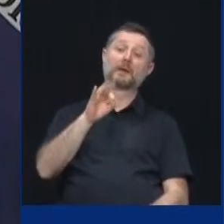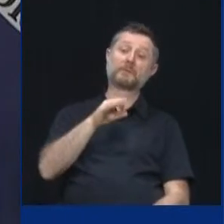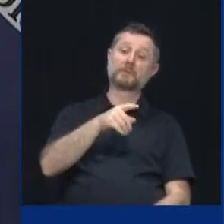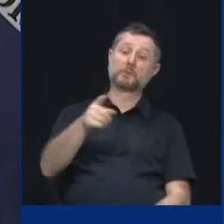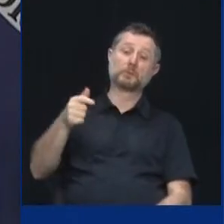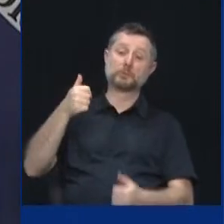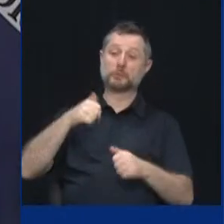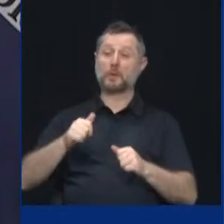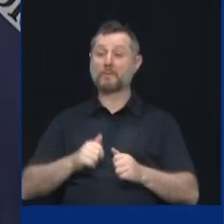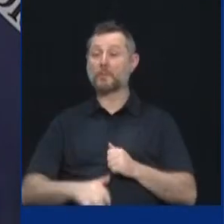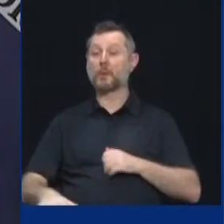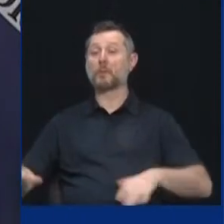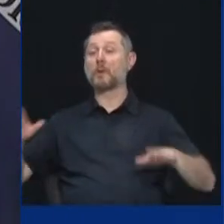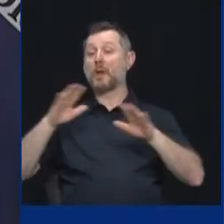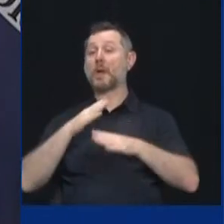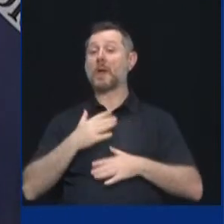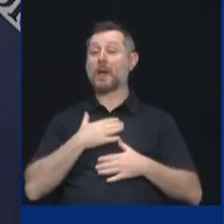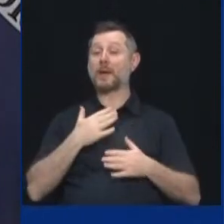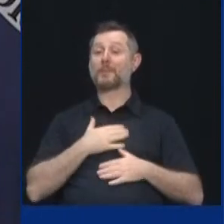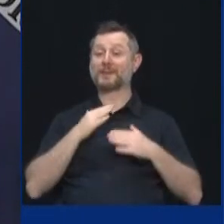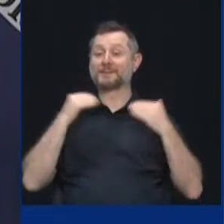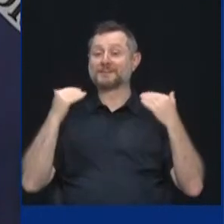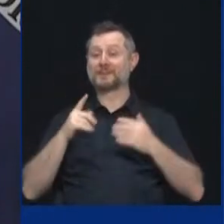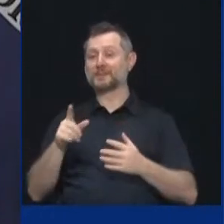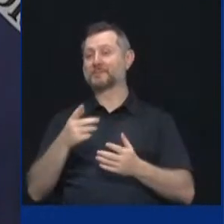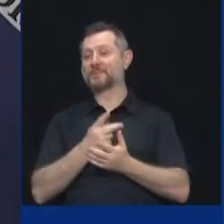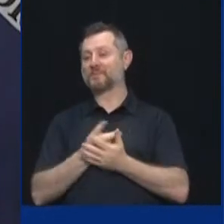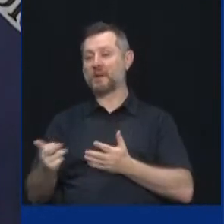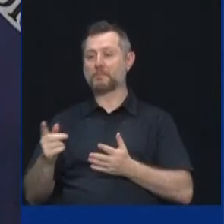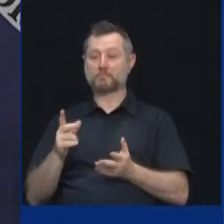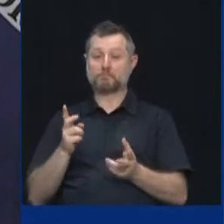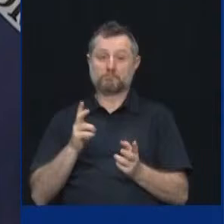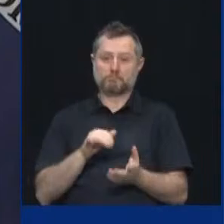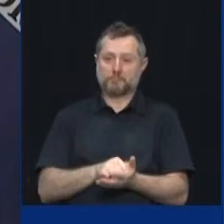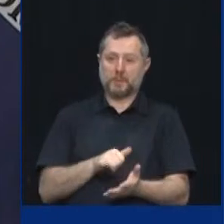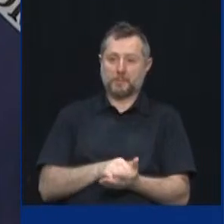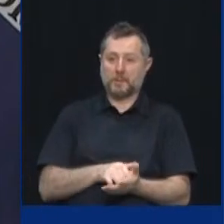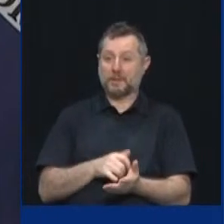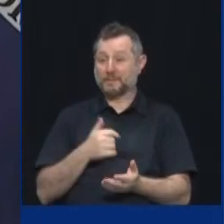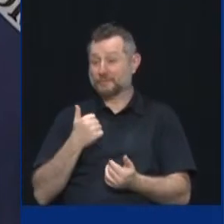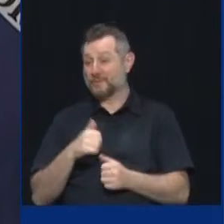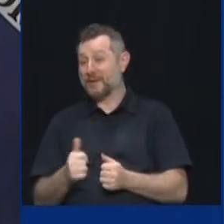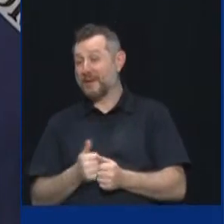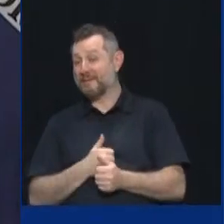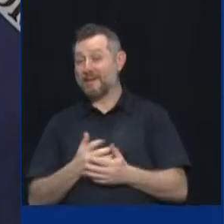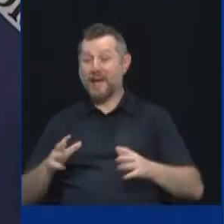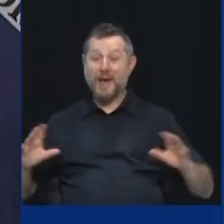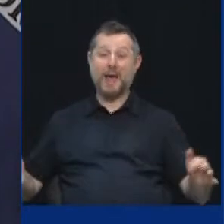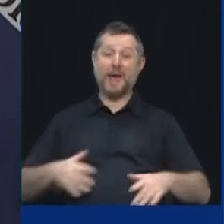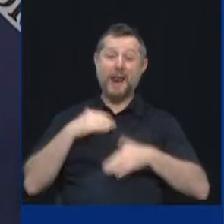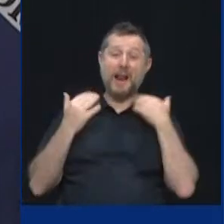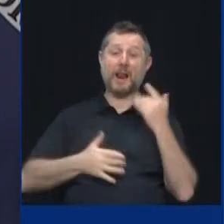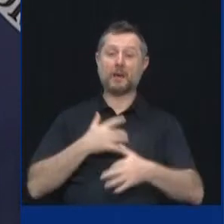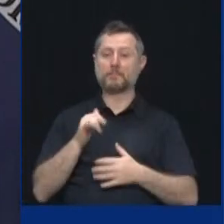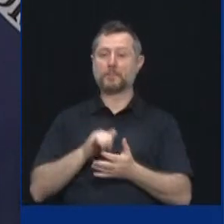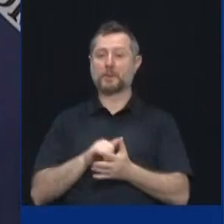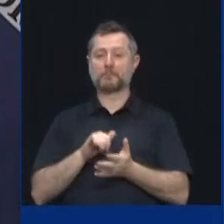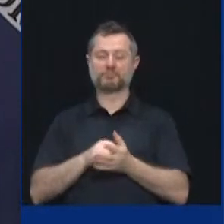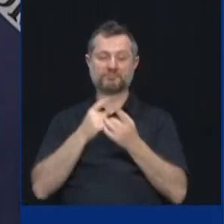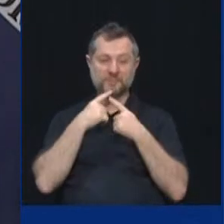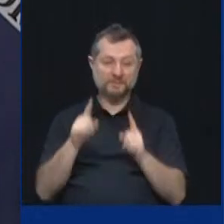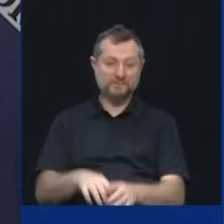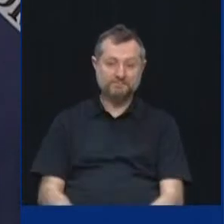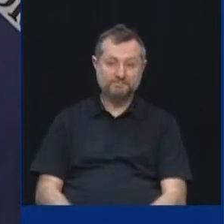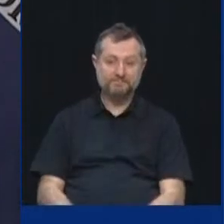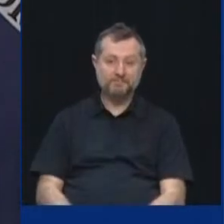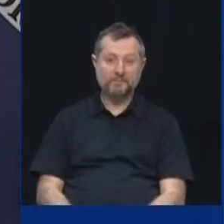happy, you wind up making no one happy. You try to do everything, you wind up doing nothing. I understand